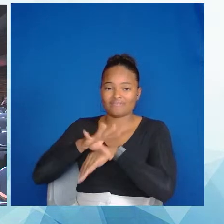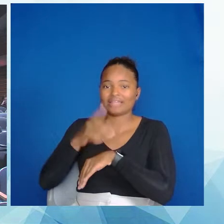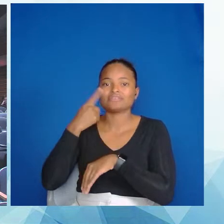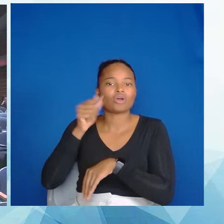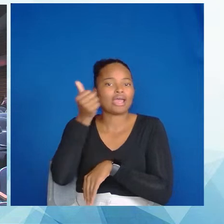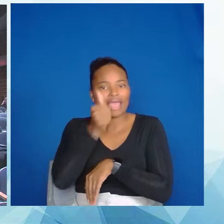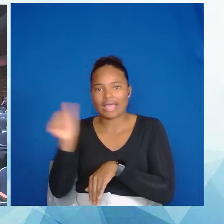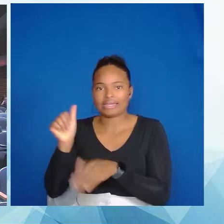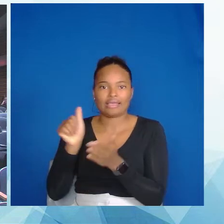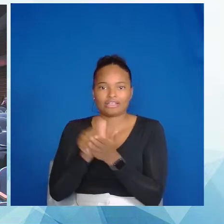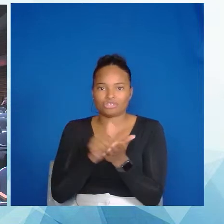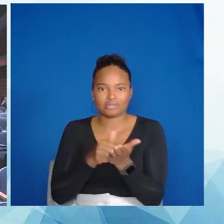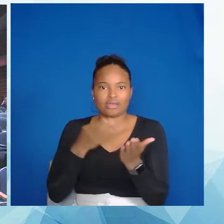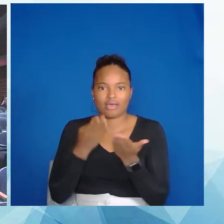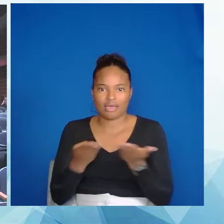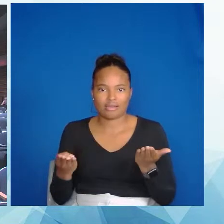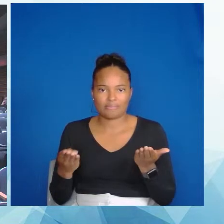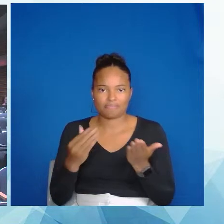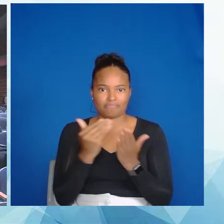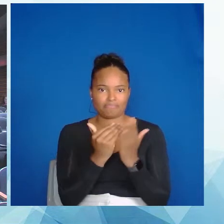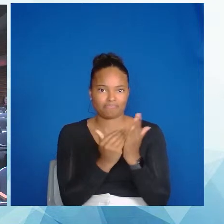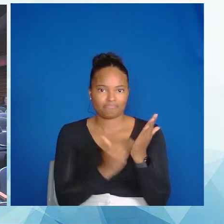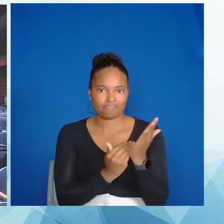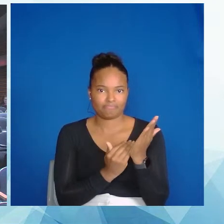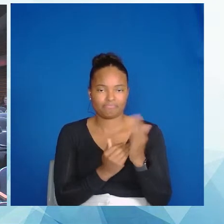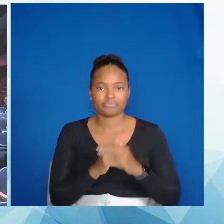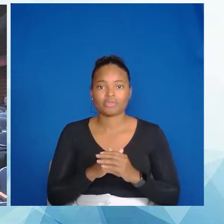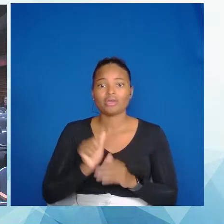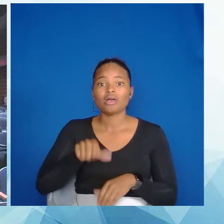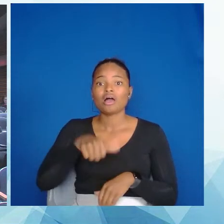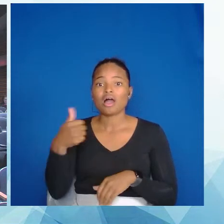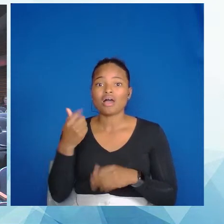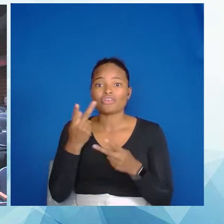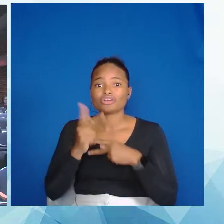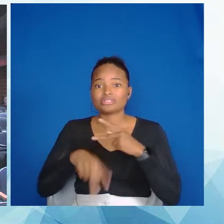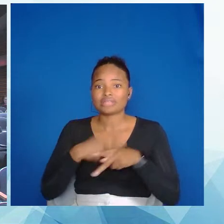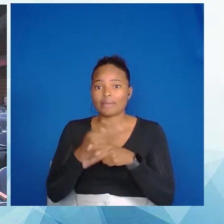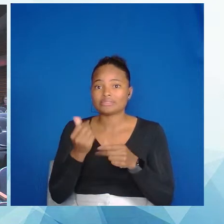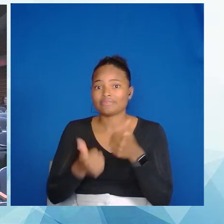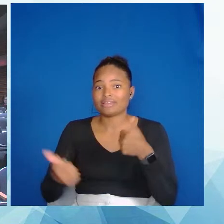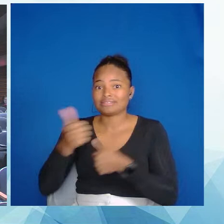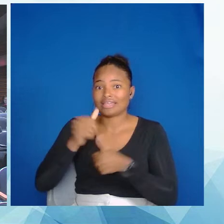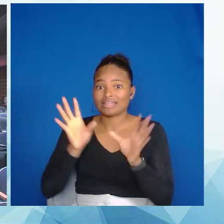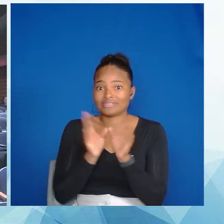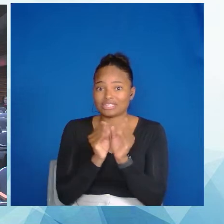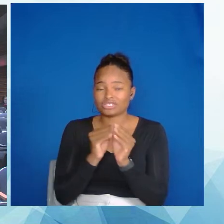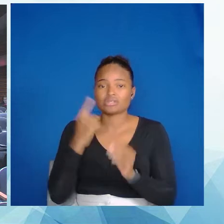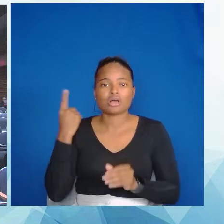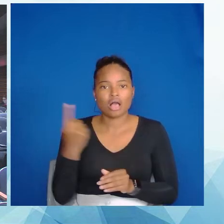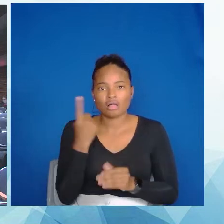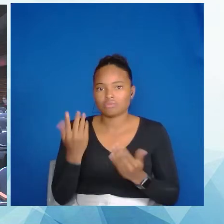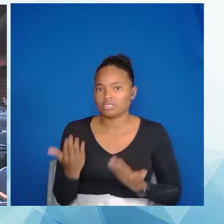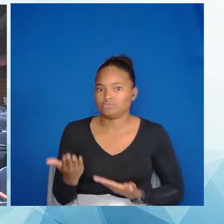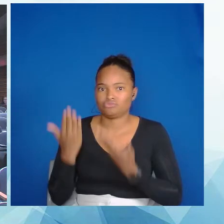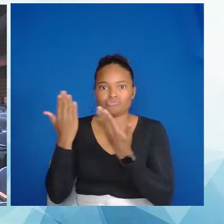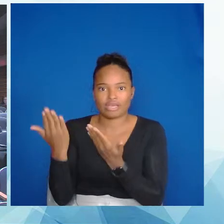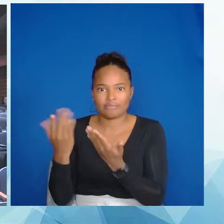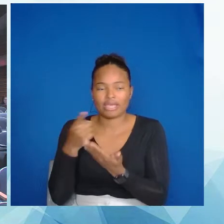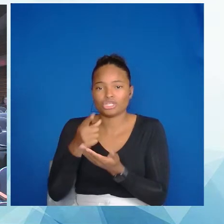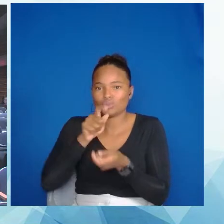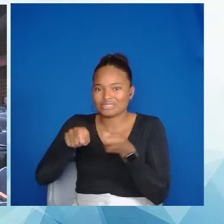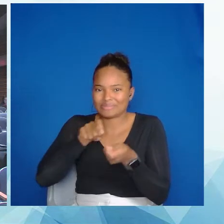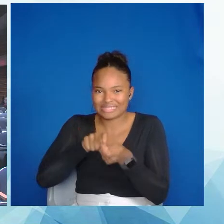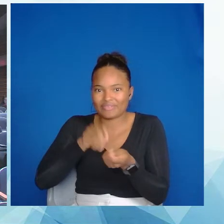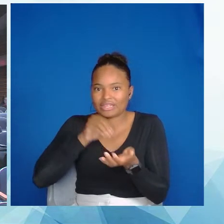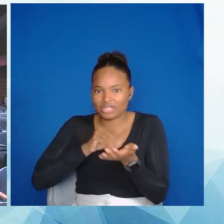items. For the other types of executive sessions, it is always recommended that you specifically note why you're going